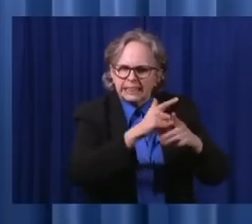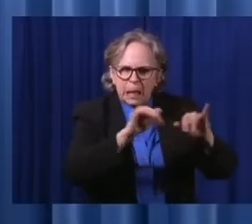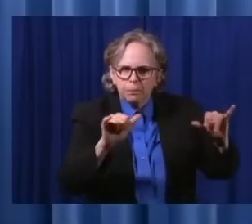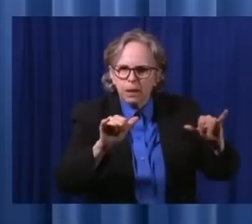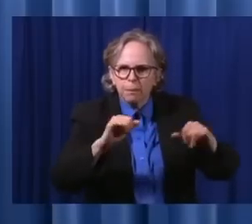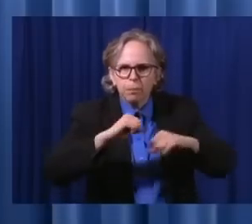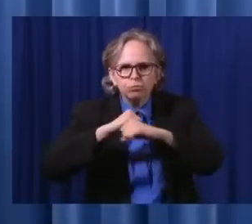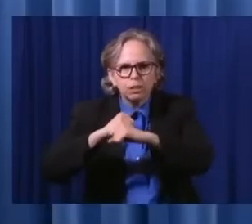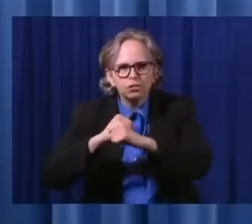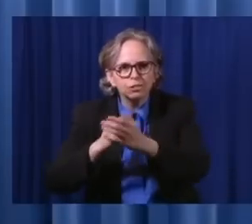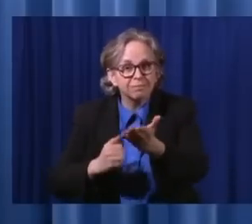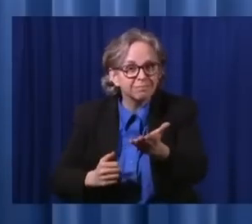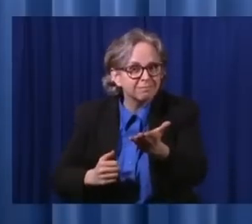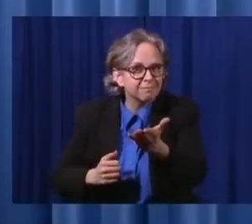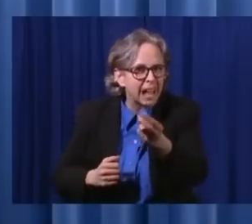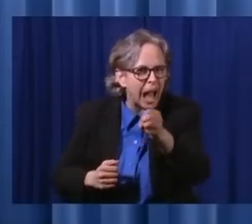distancing,